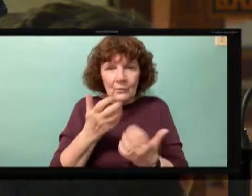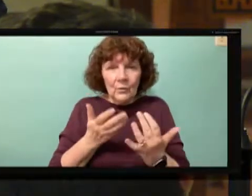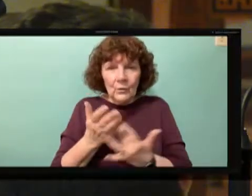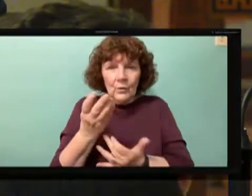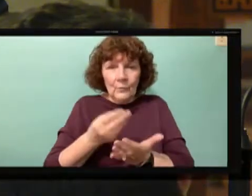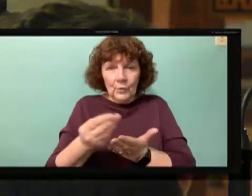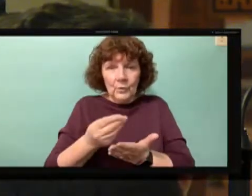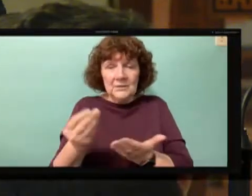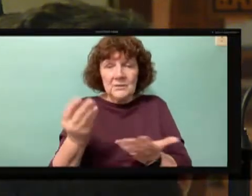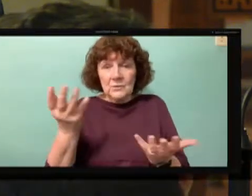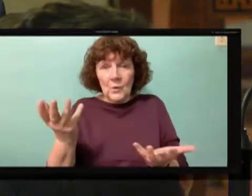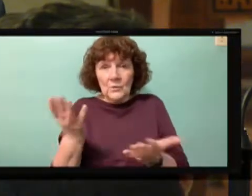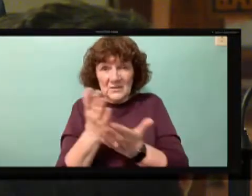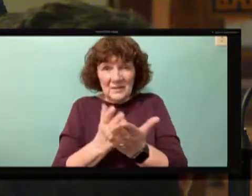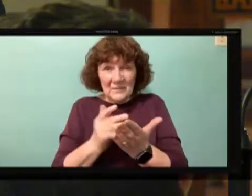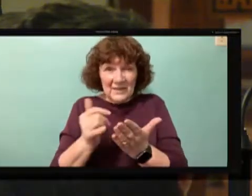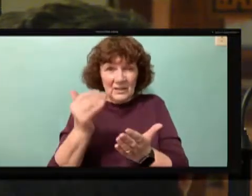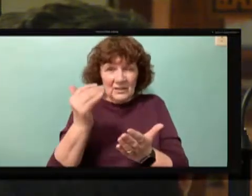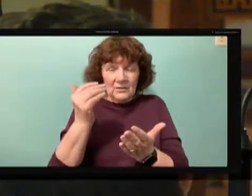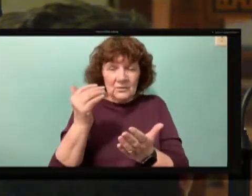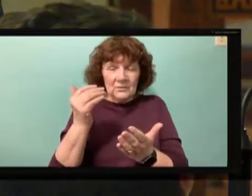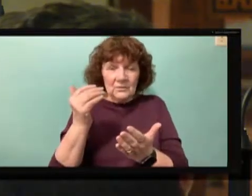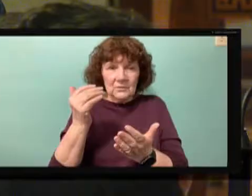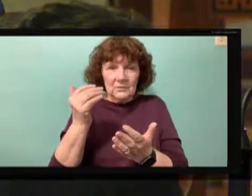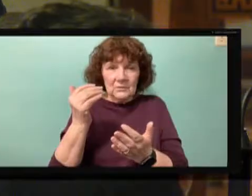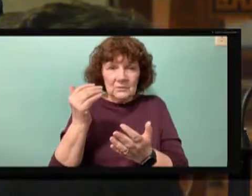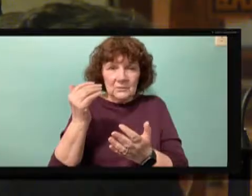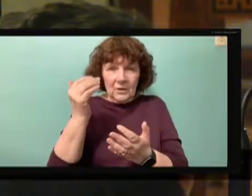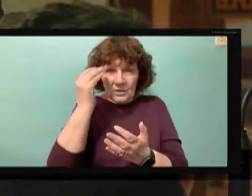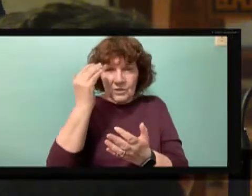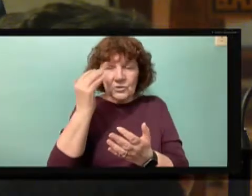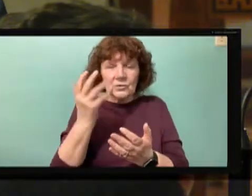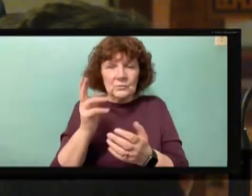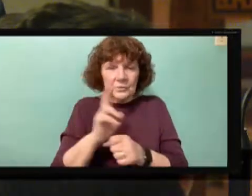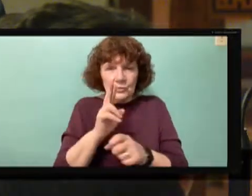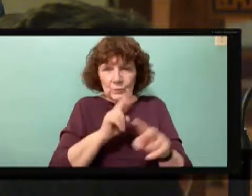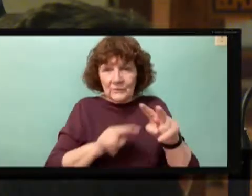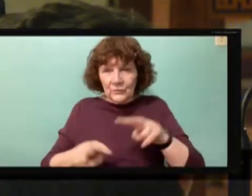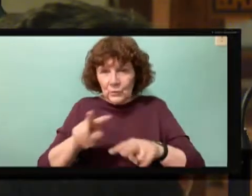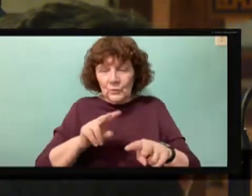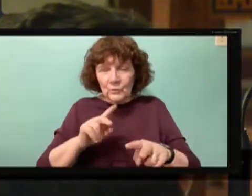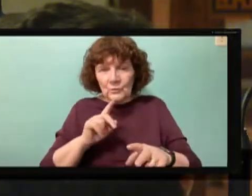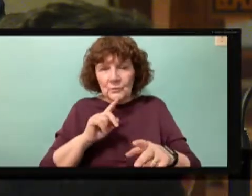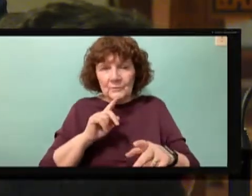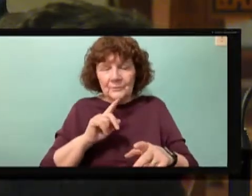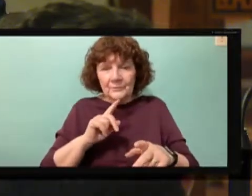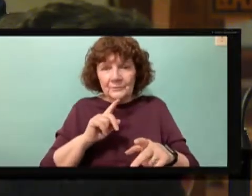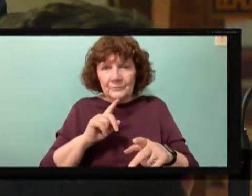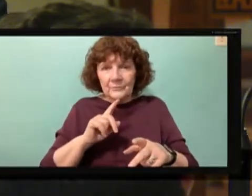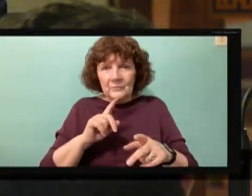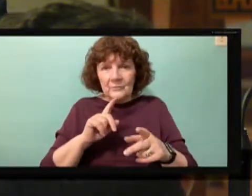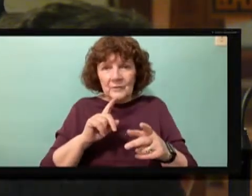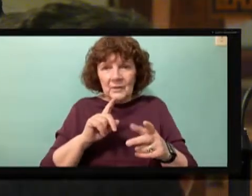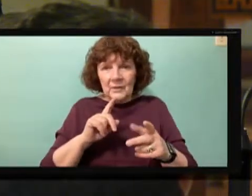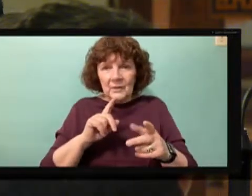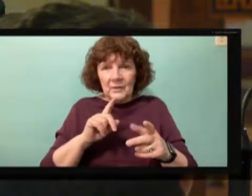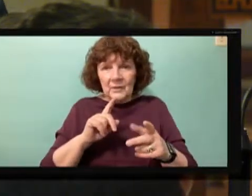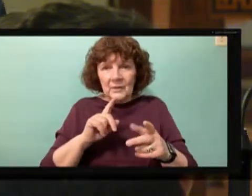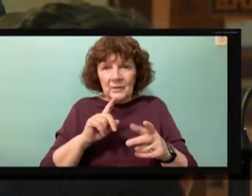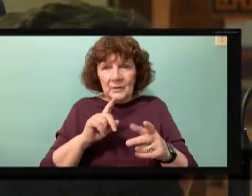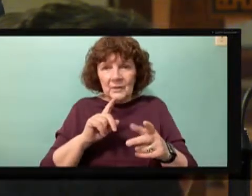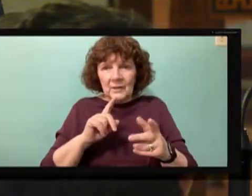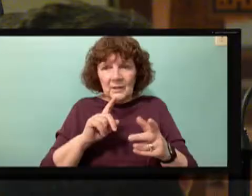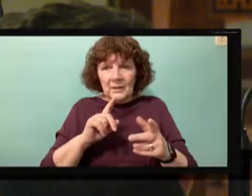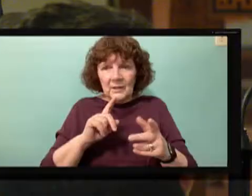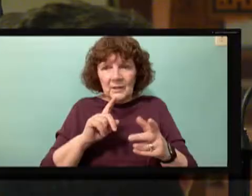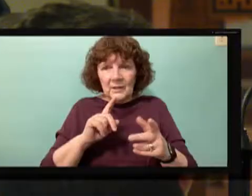assemble that knowledge to review the respondents so that they can make a determination about which one best meets the need identified in the request,